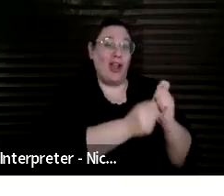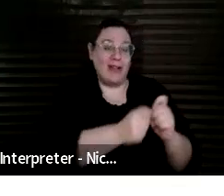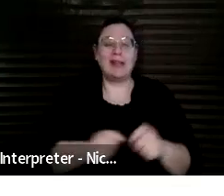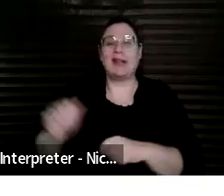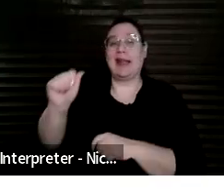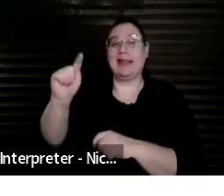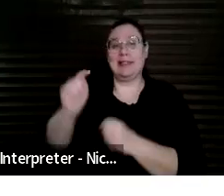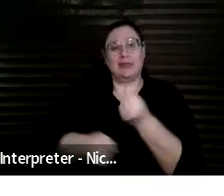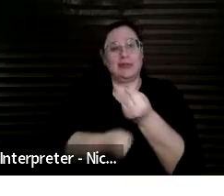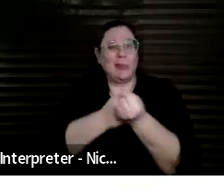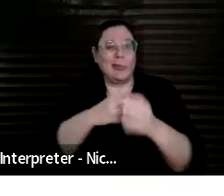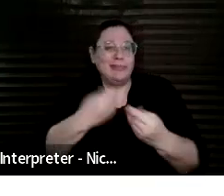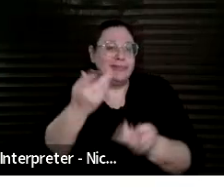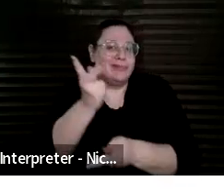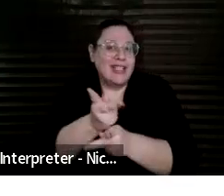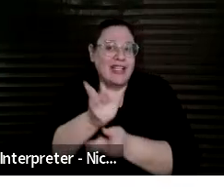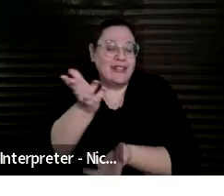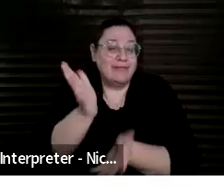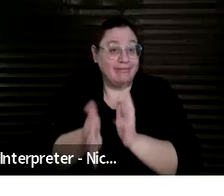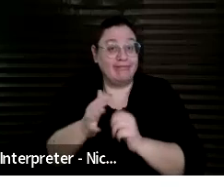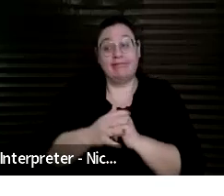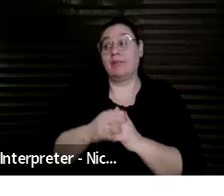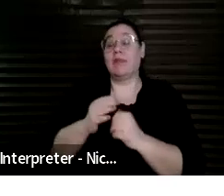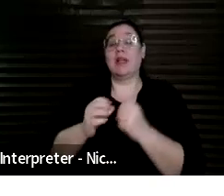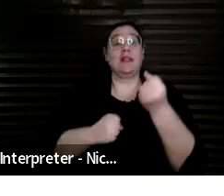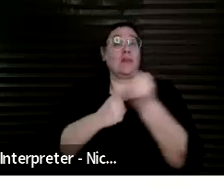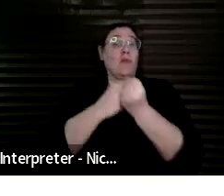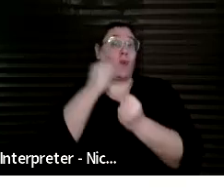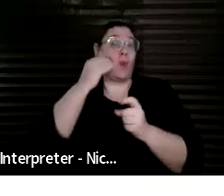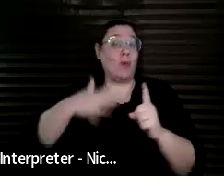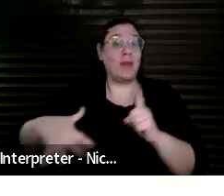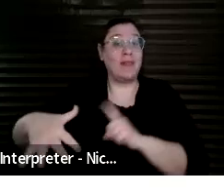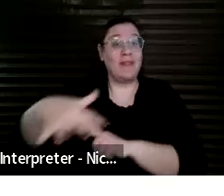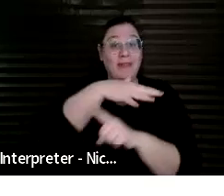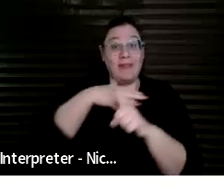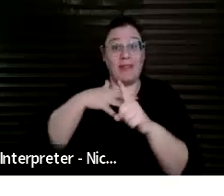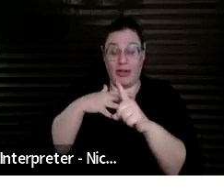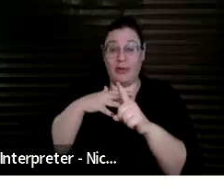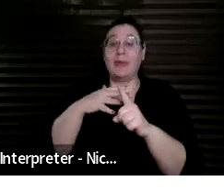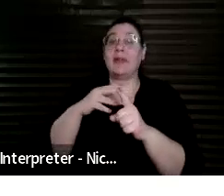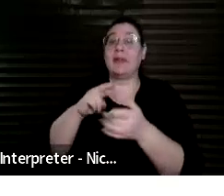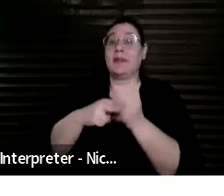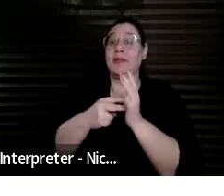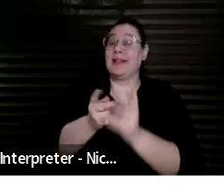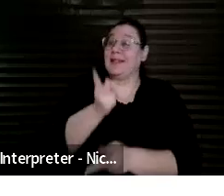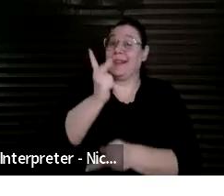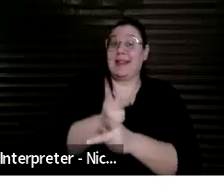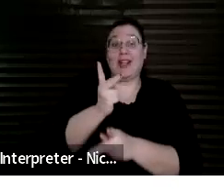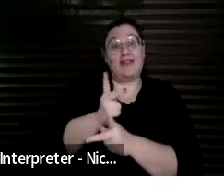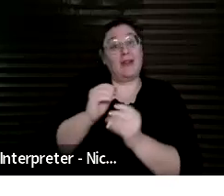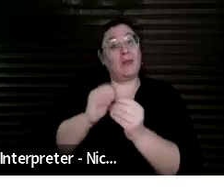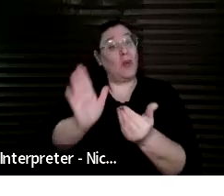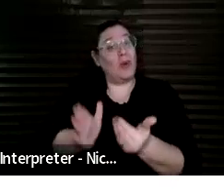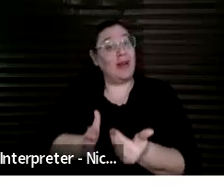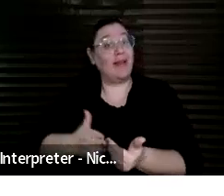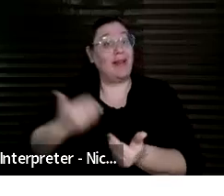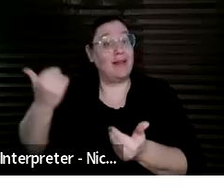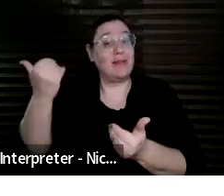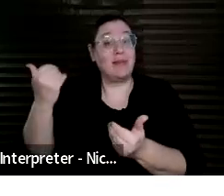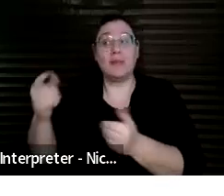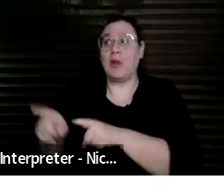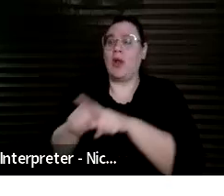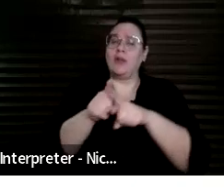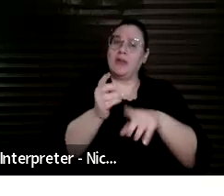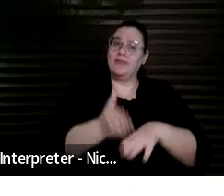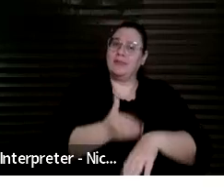home environment not only makes caregiving tasks easier, but also enhances a child's ability to explore